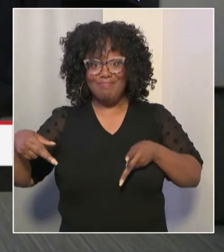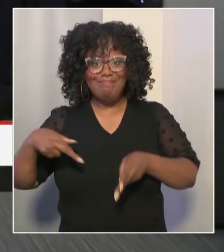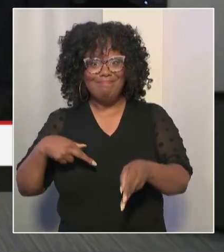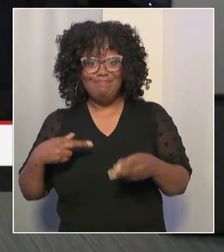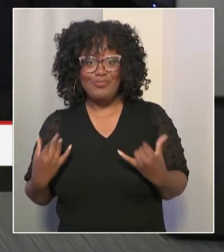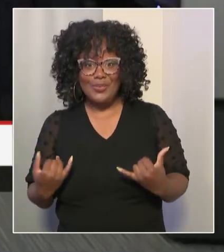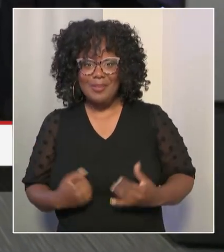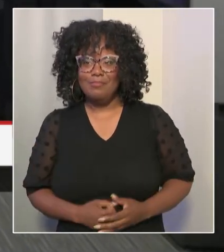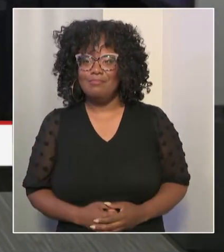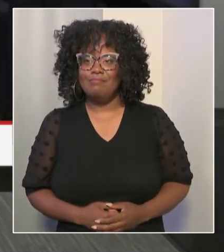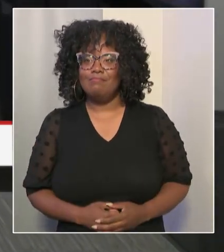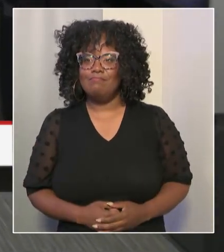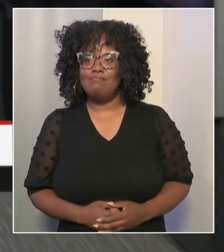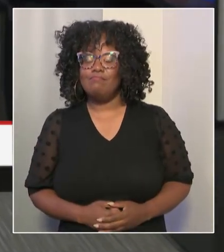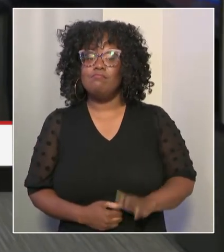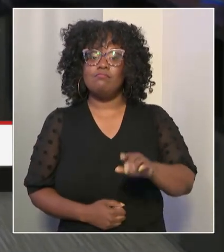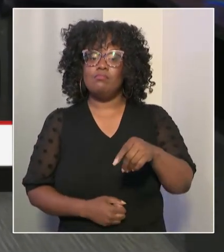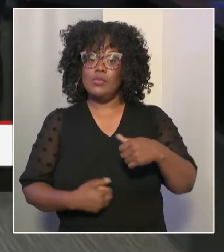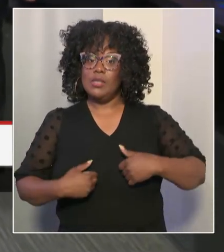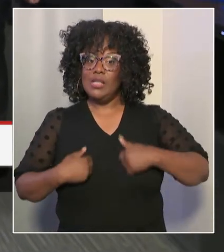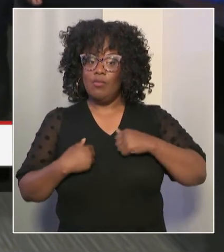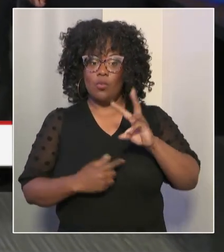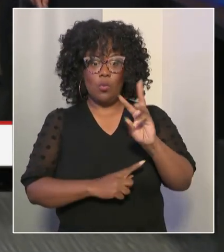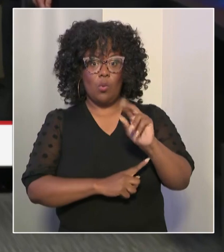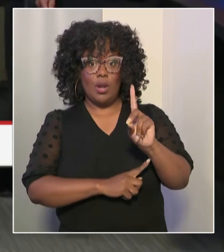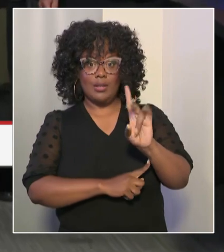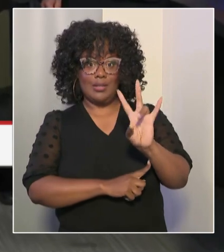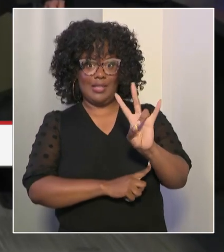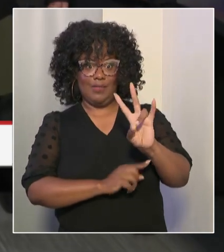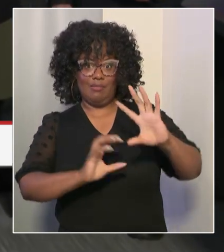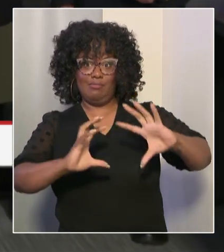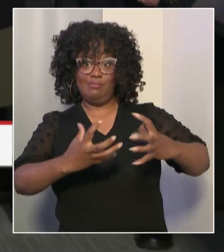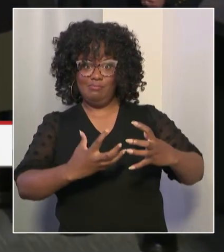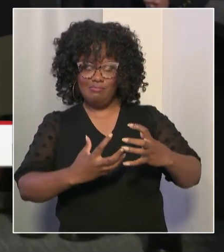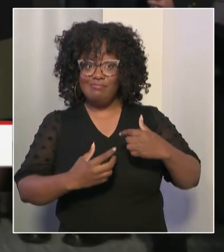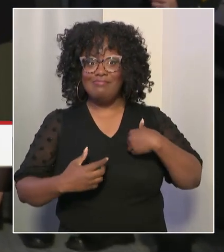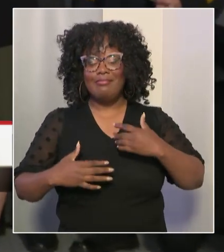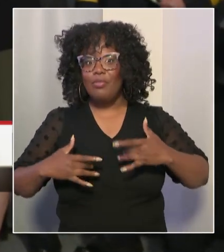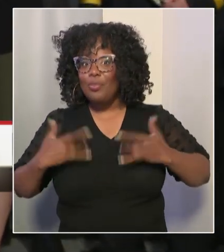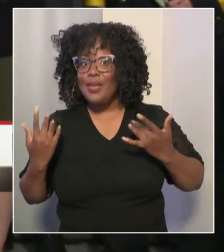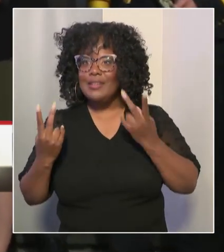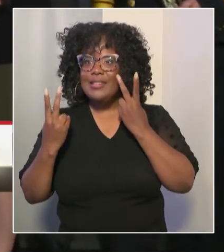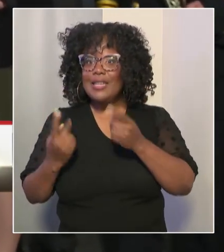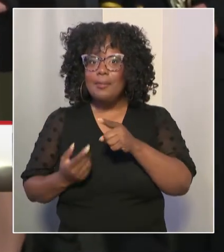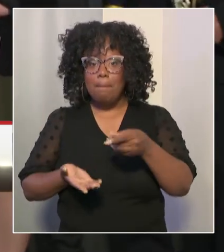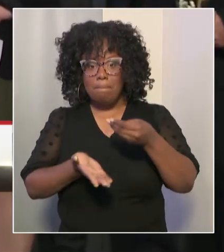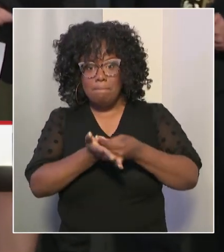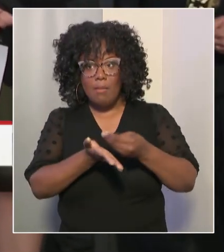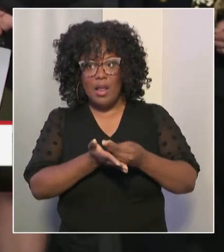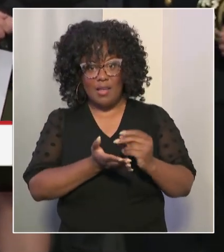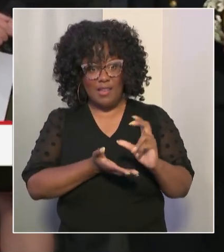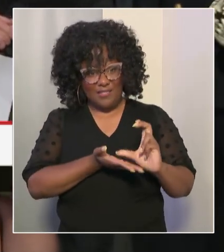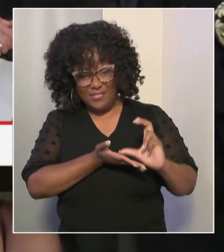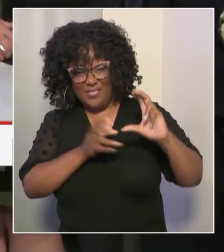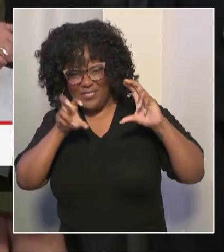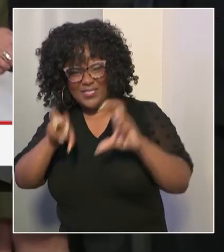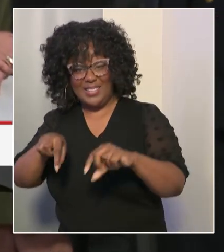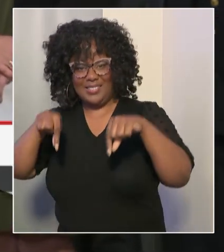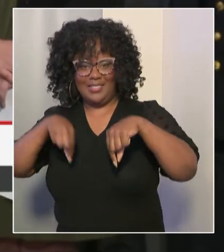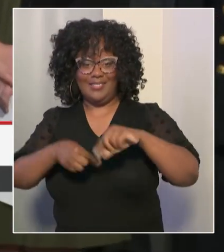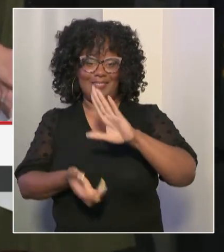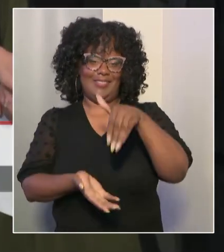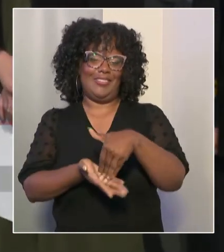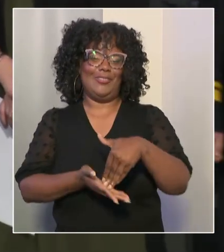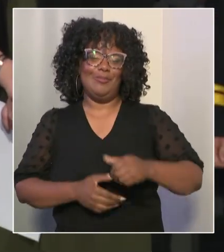being made into a city I am proud to live in and serve. For me, this is truly a full circle moment. When I began